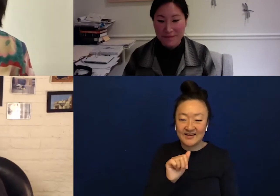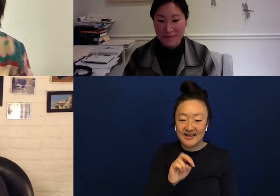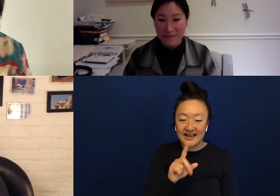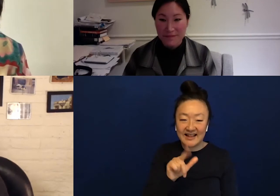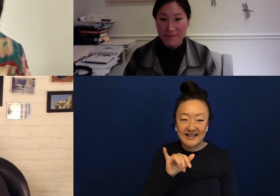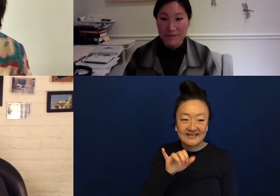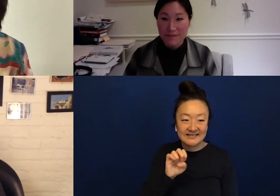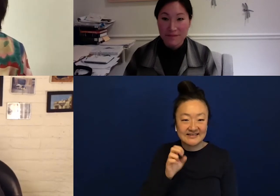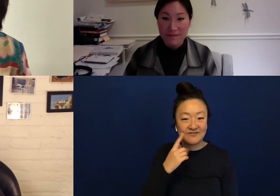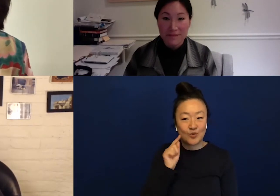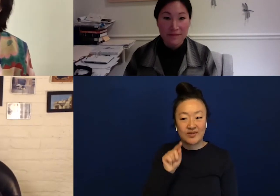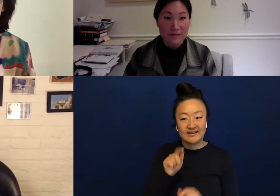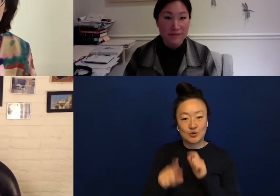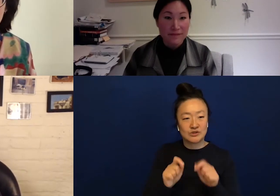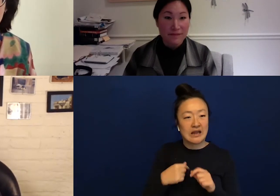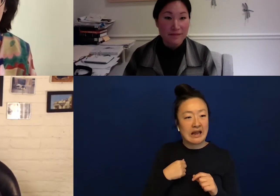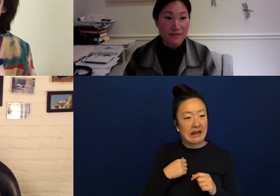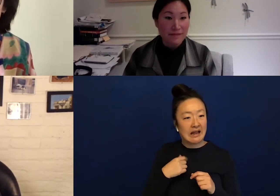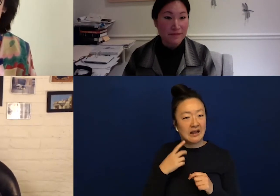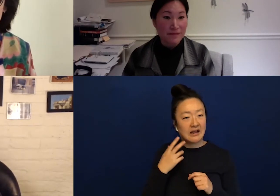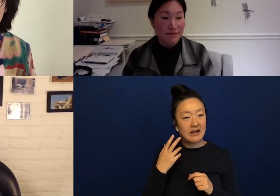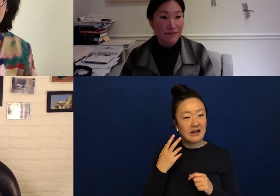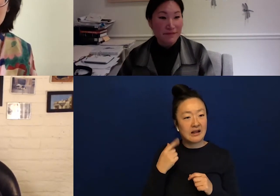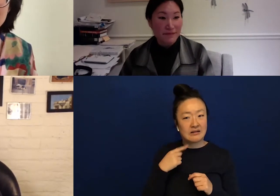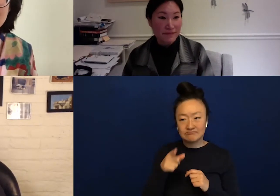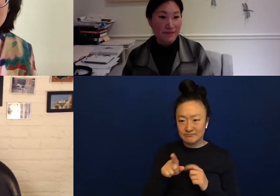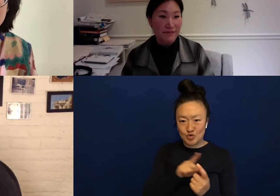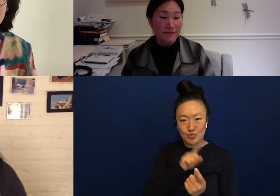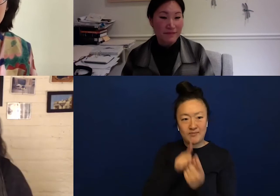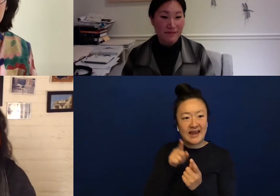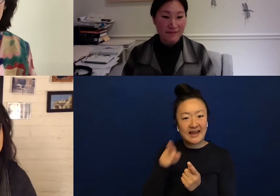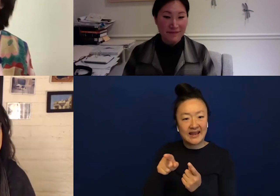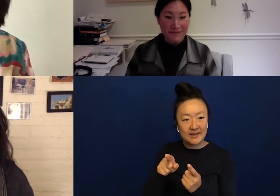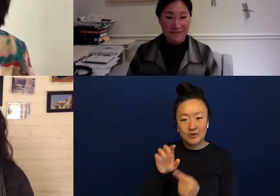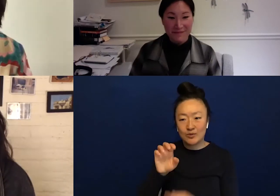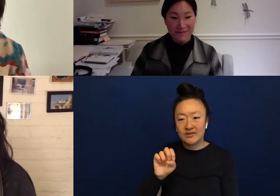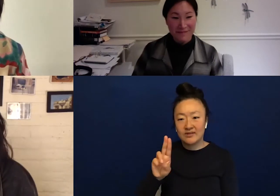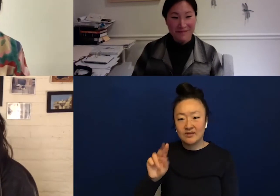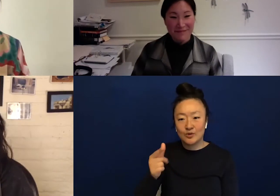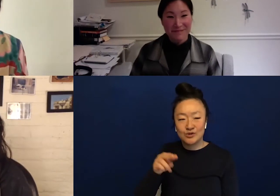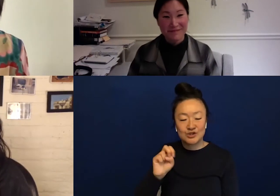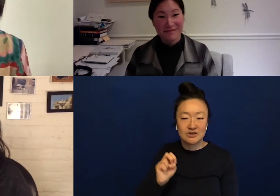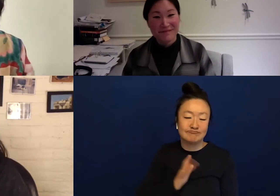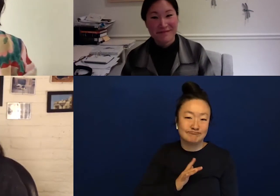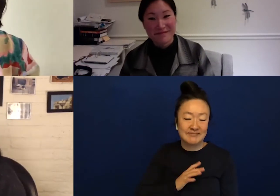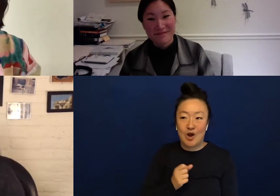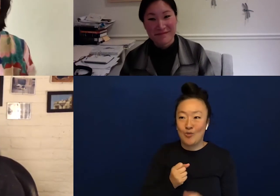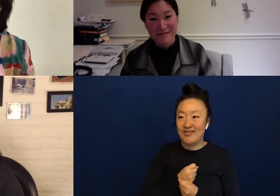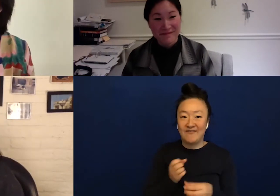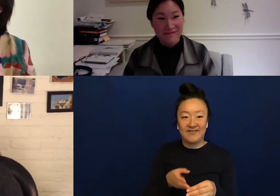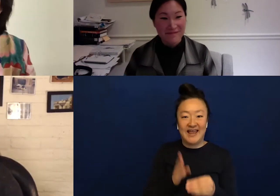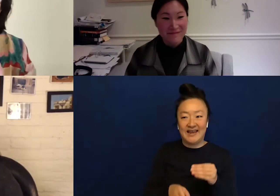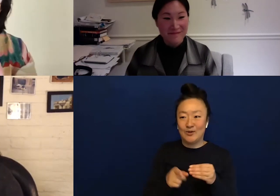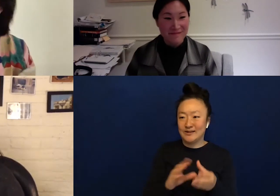I hadn't realized that you both had met him alongside Eugene. So I love ending with this story. This is